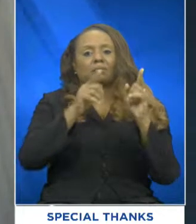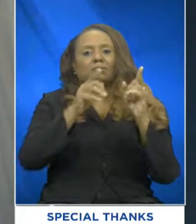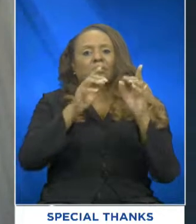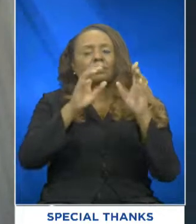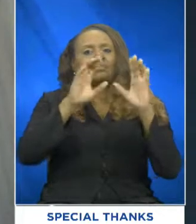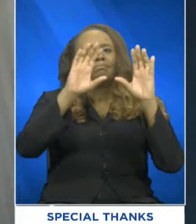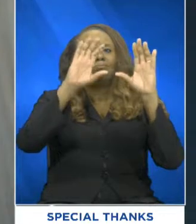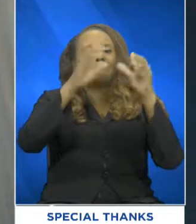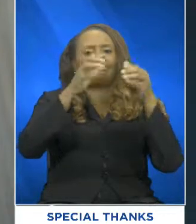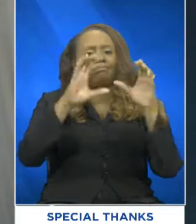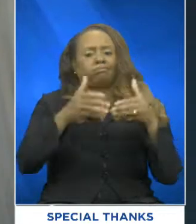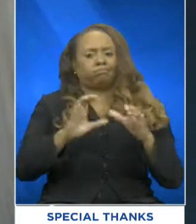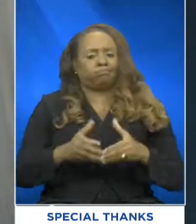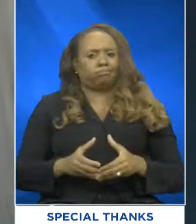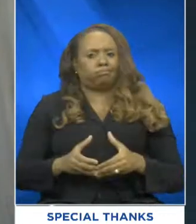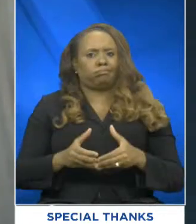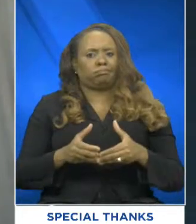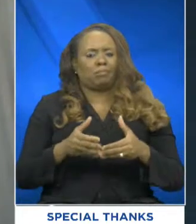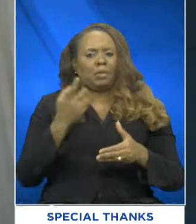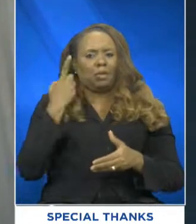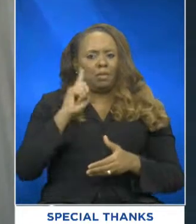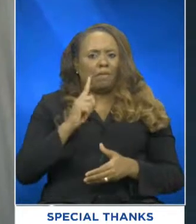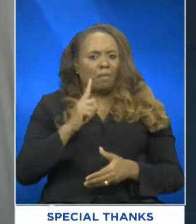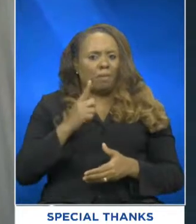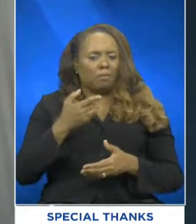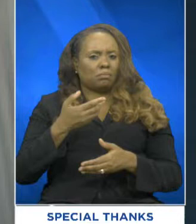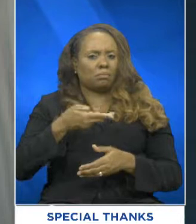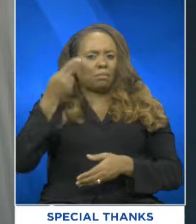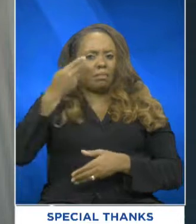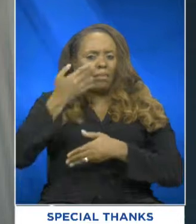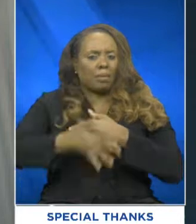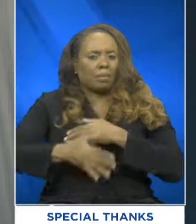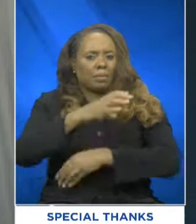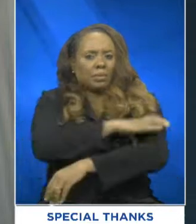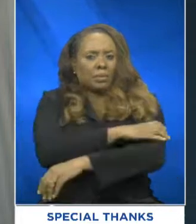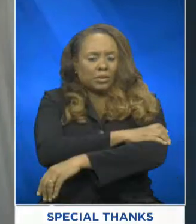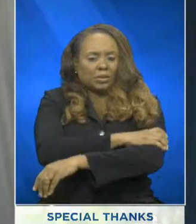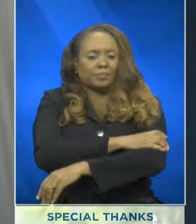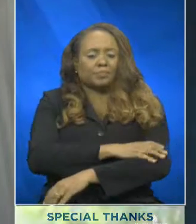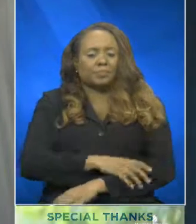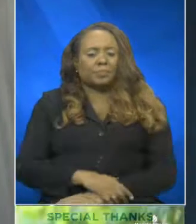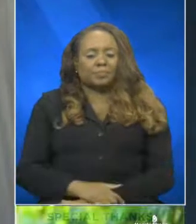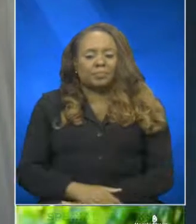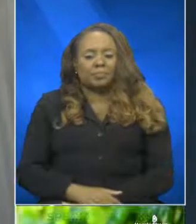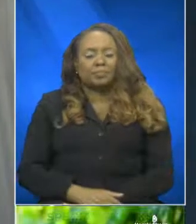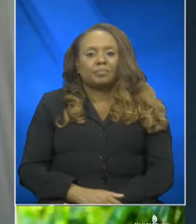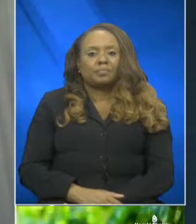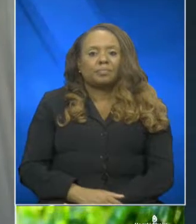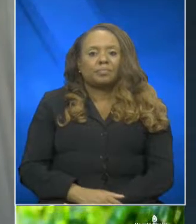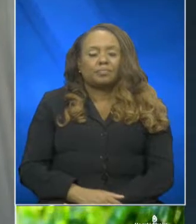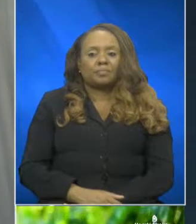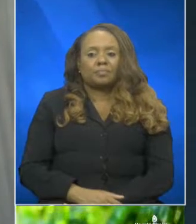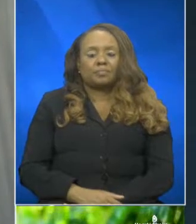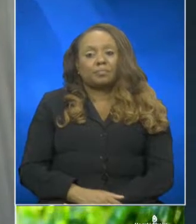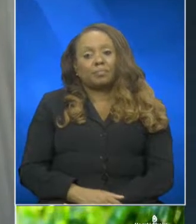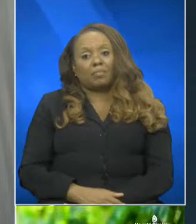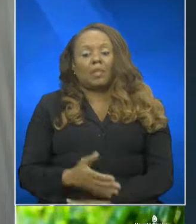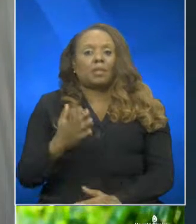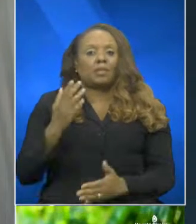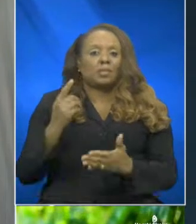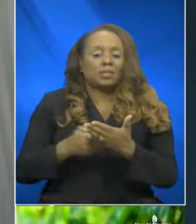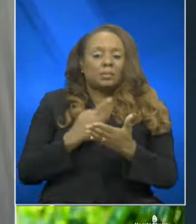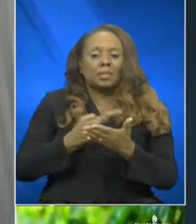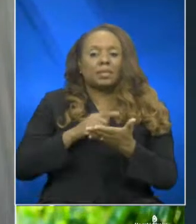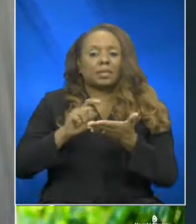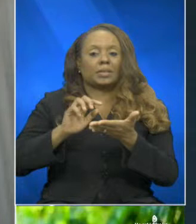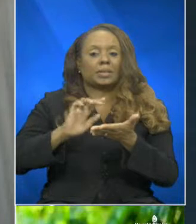in the body differently with regards to hypertensive medication. And some are more likely to cause side effects depending